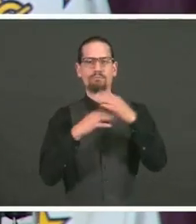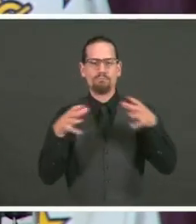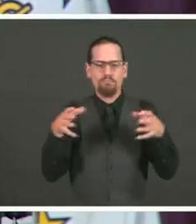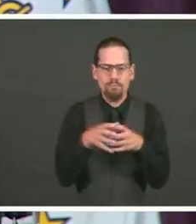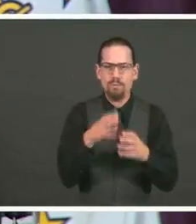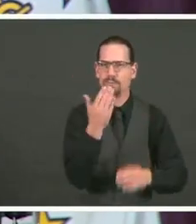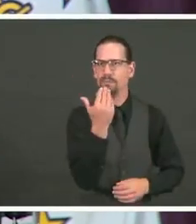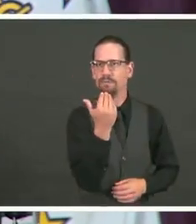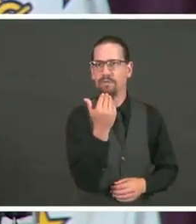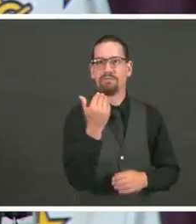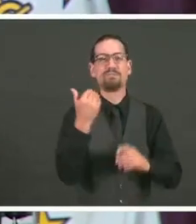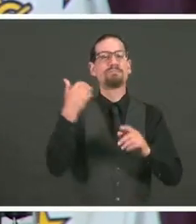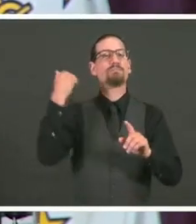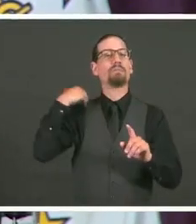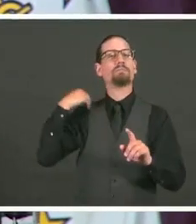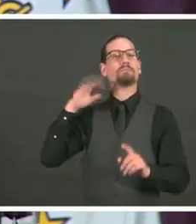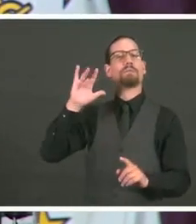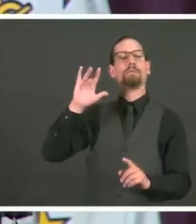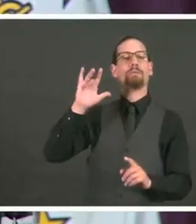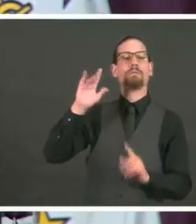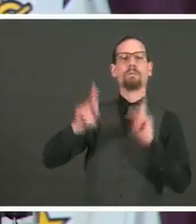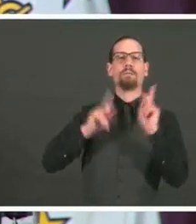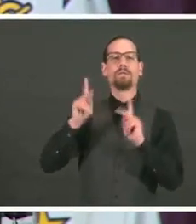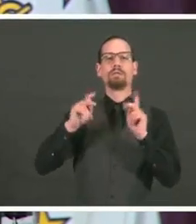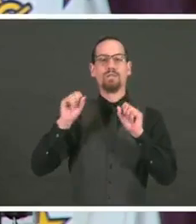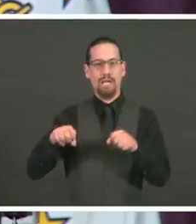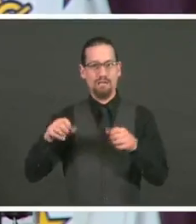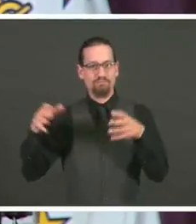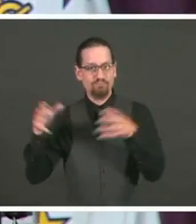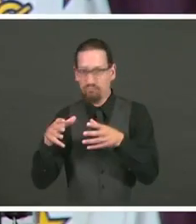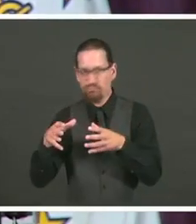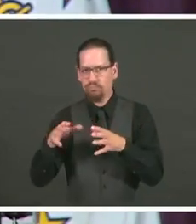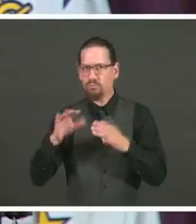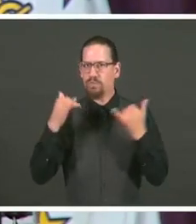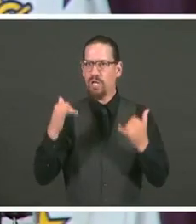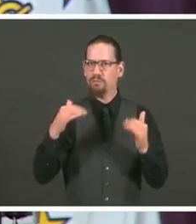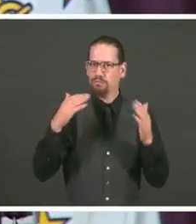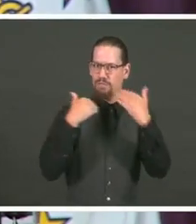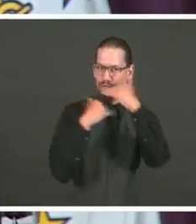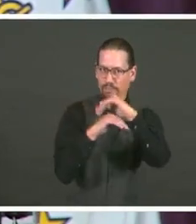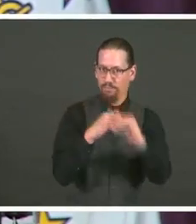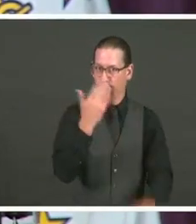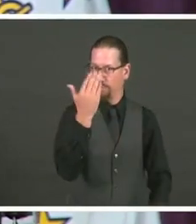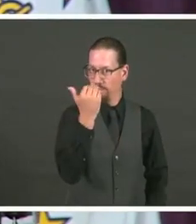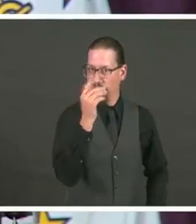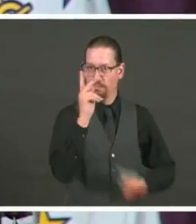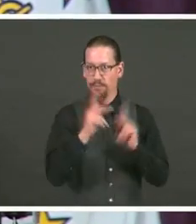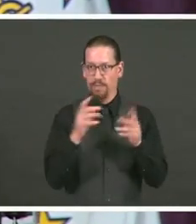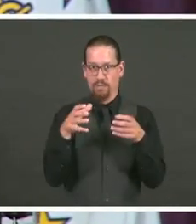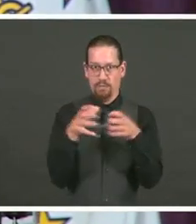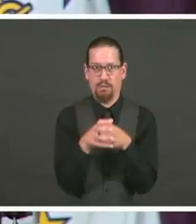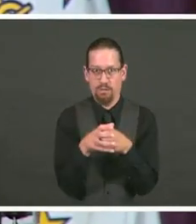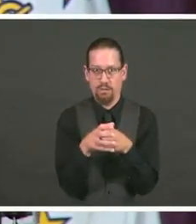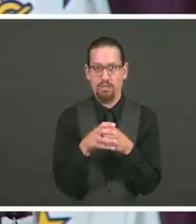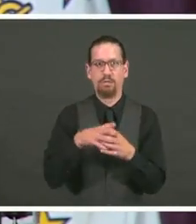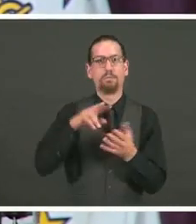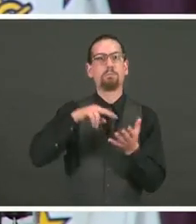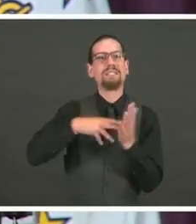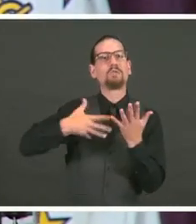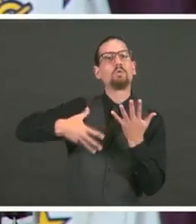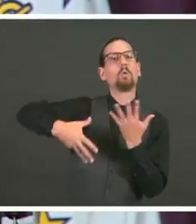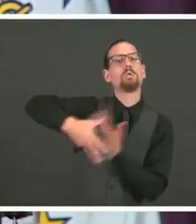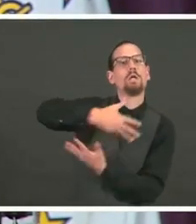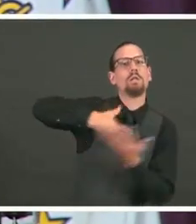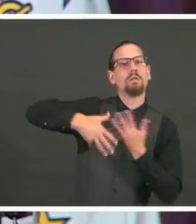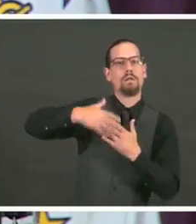hadn't heard that news, I hope you hear it now. 15 is the social gathering limit. You shouldn't be at a party with 20 people. You